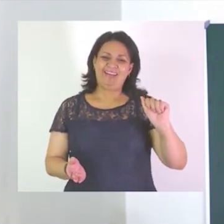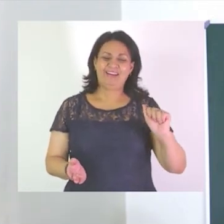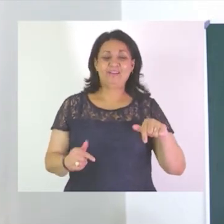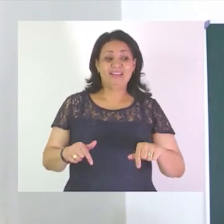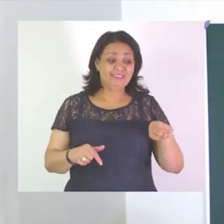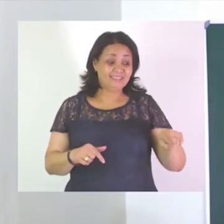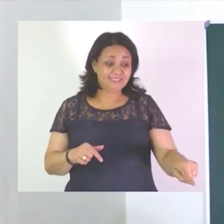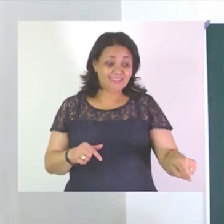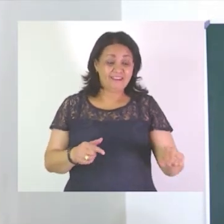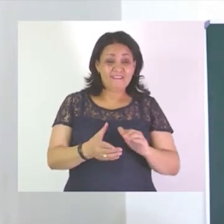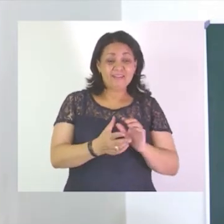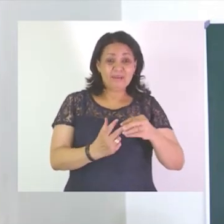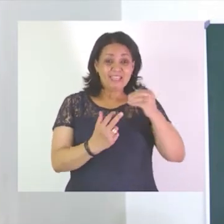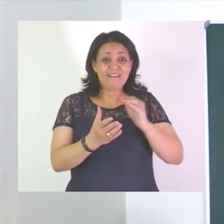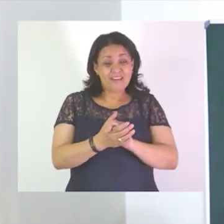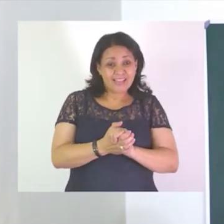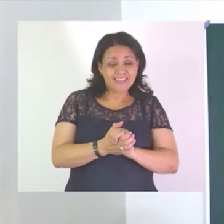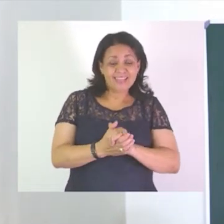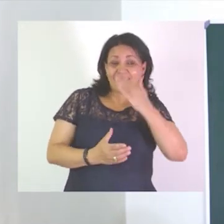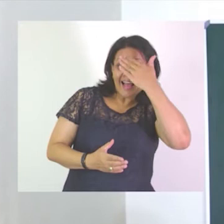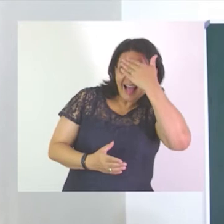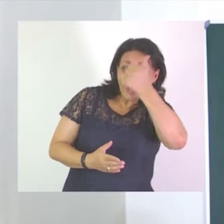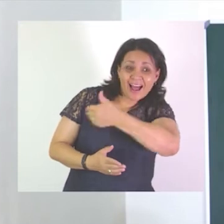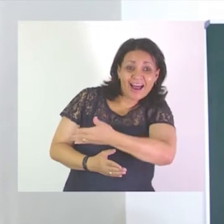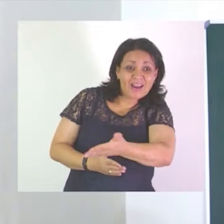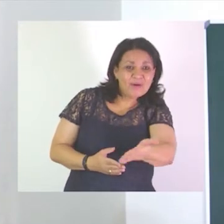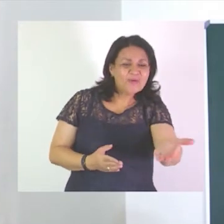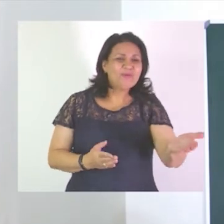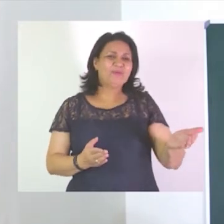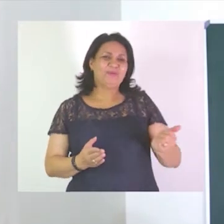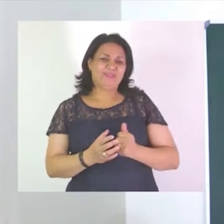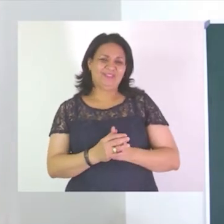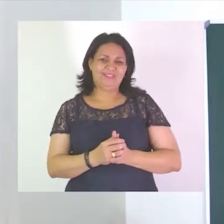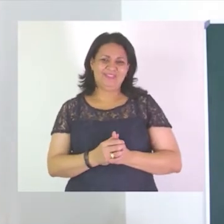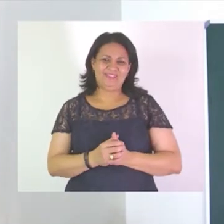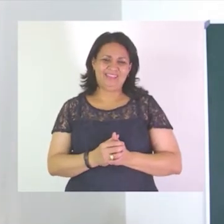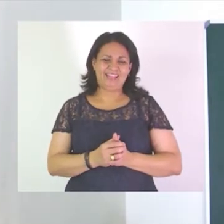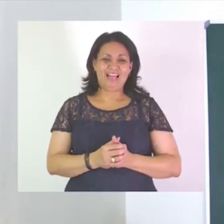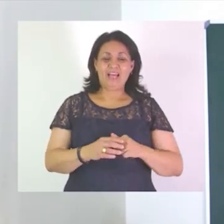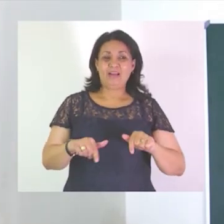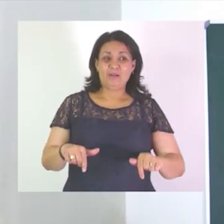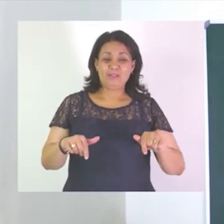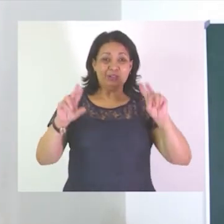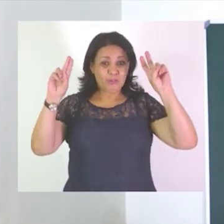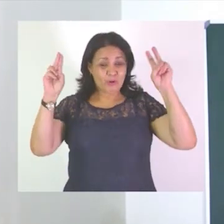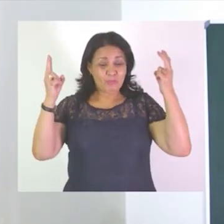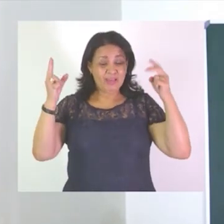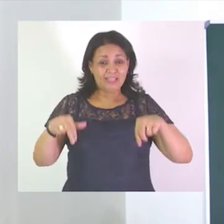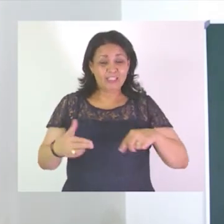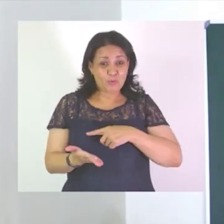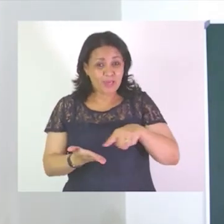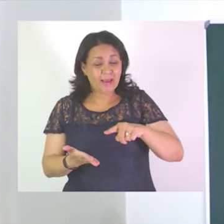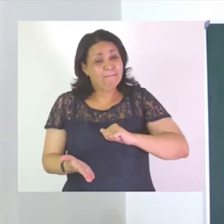me. Let's say hi to everybody at home. Hi! Our topic for this week has been